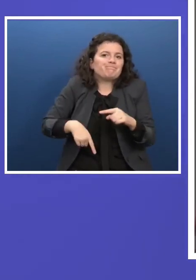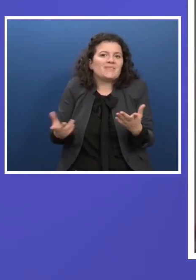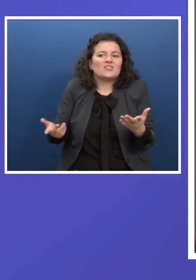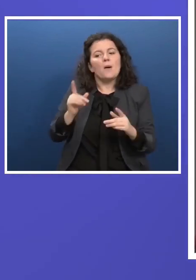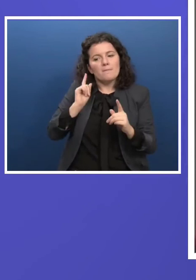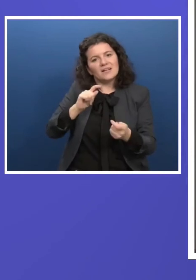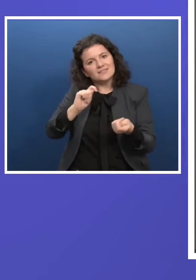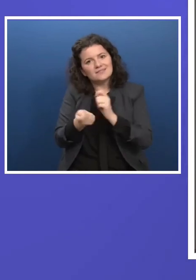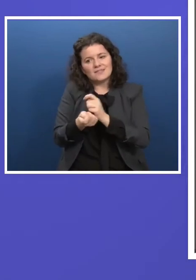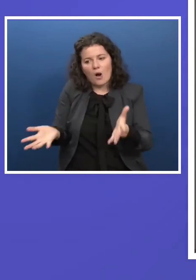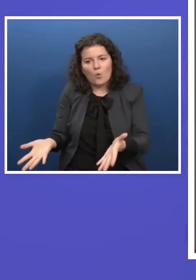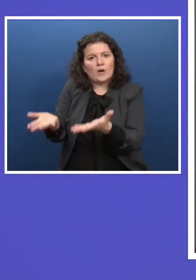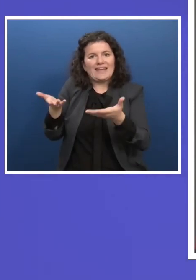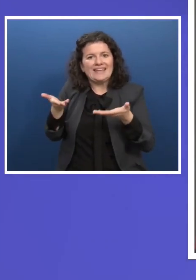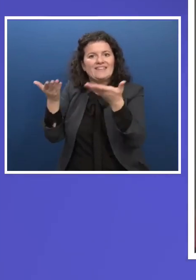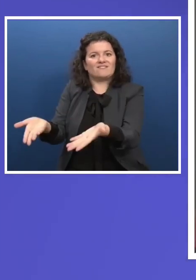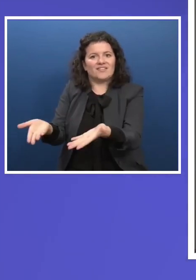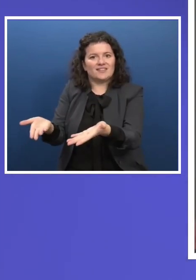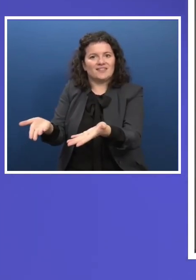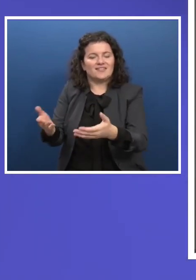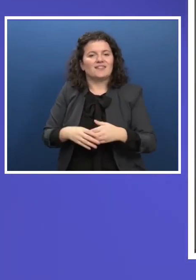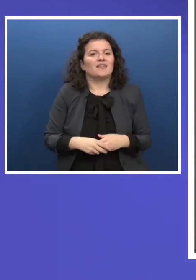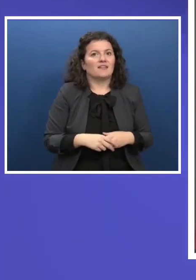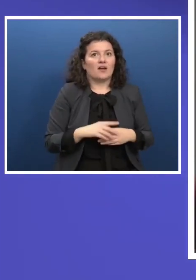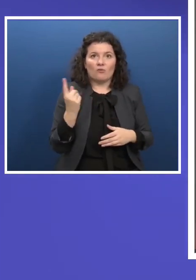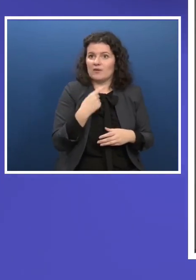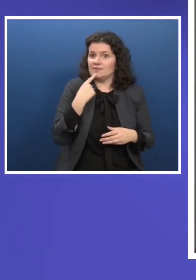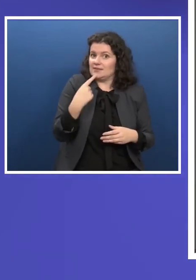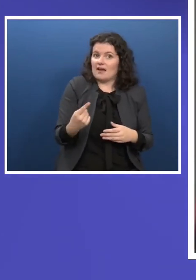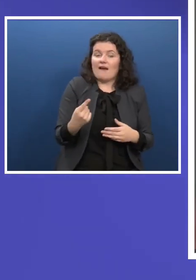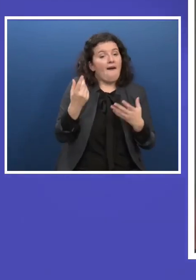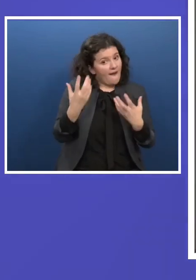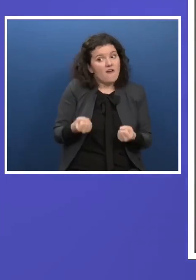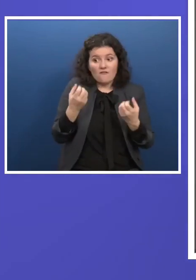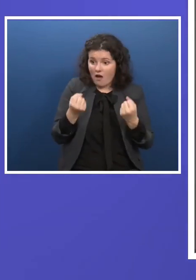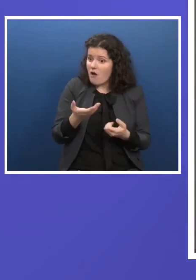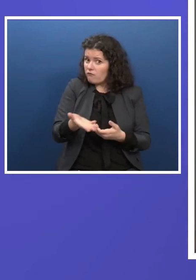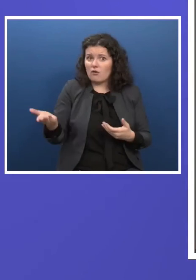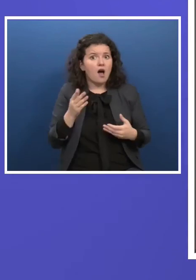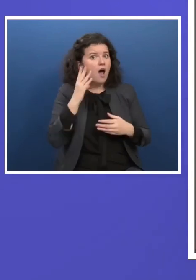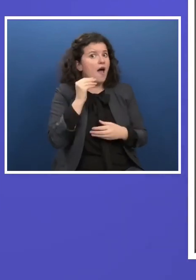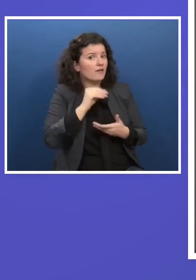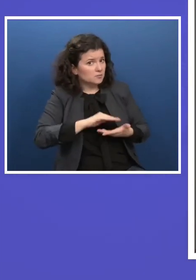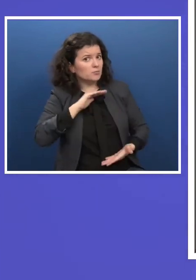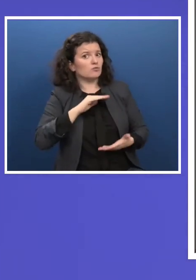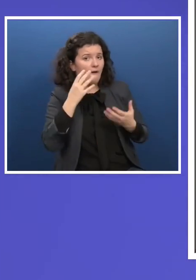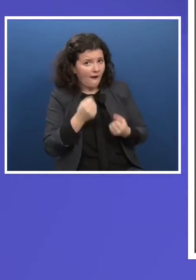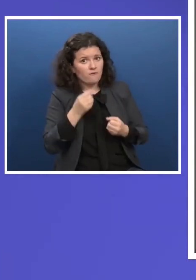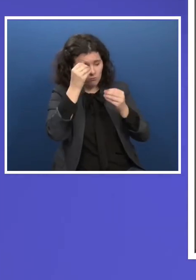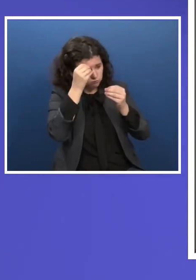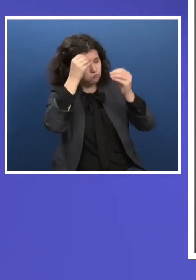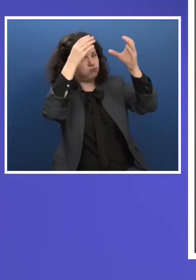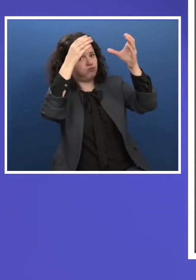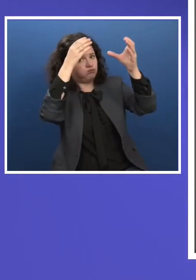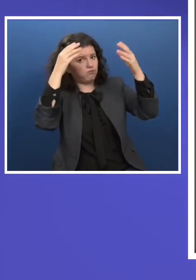to be able to say that we really have experienced women and knowledge there, that it is not